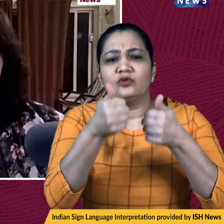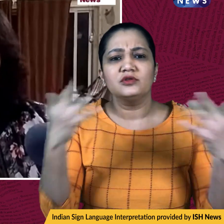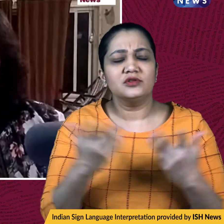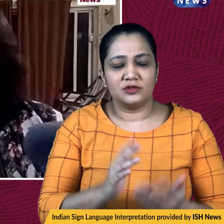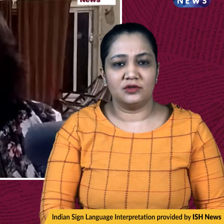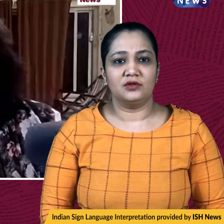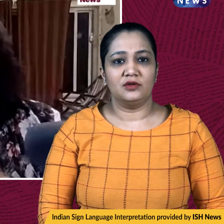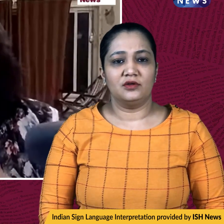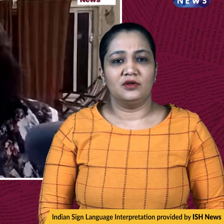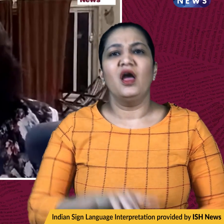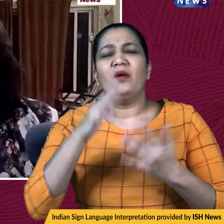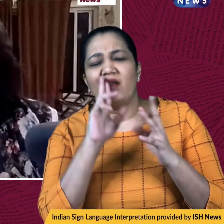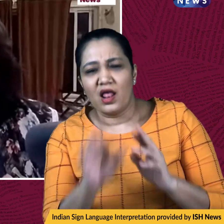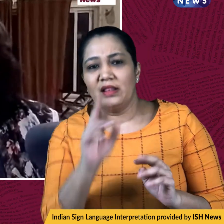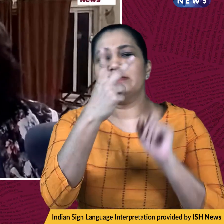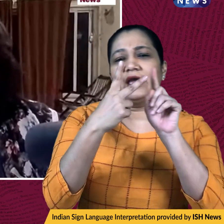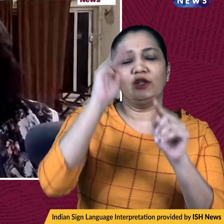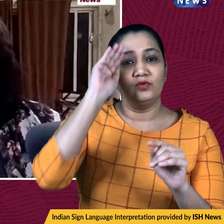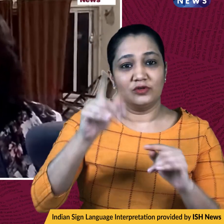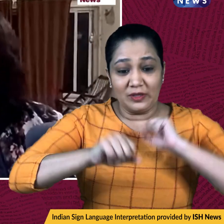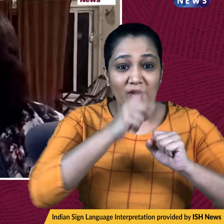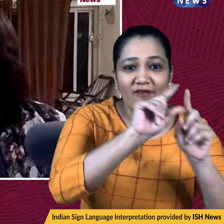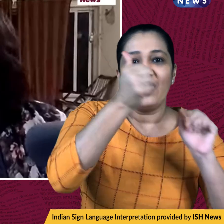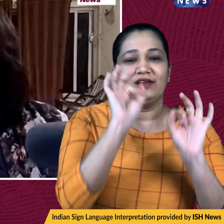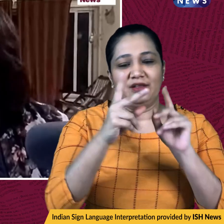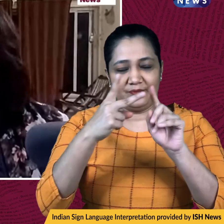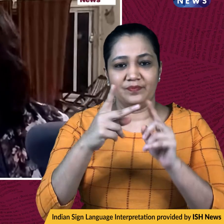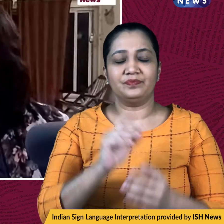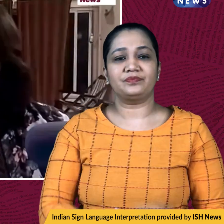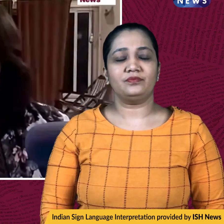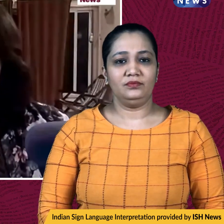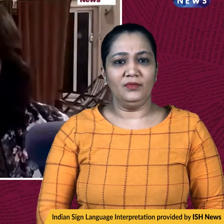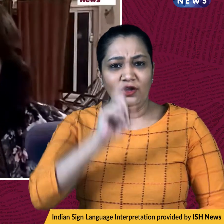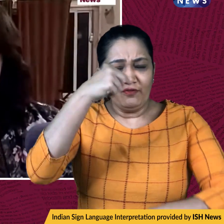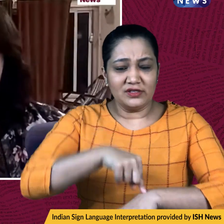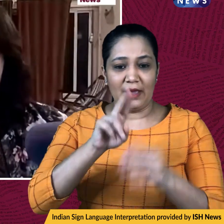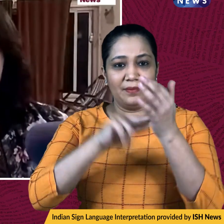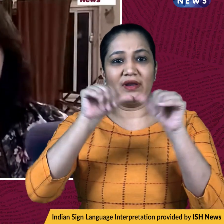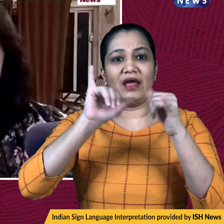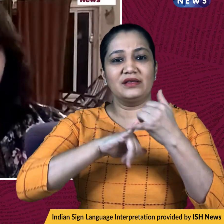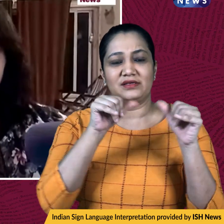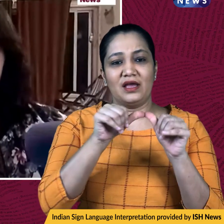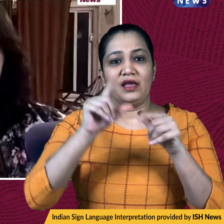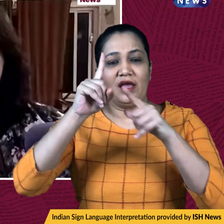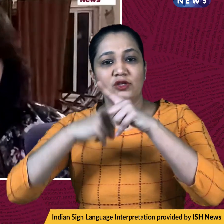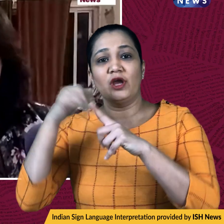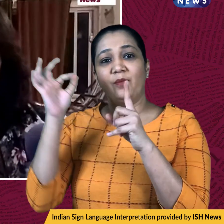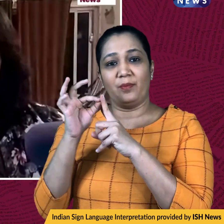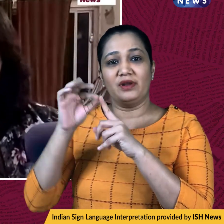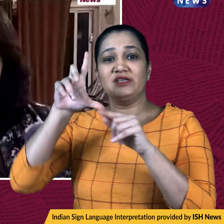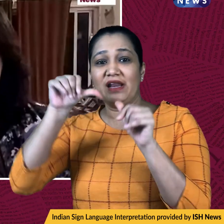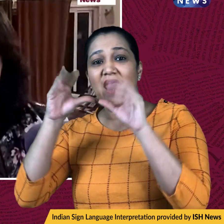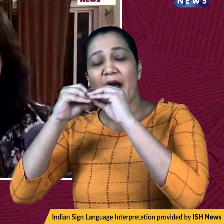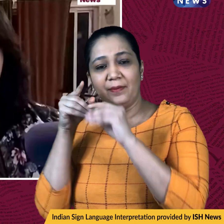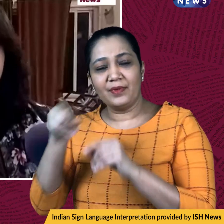piece of good news. Of course, this is the second piece of good news after the sports news. For the first time, NASA's Jet